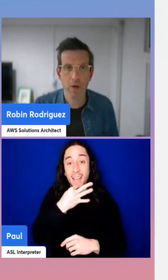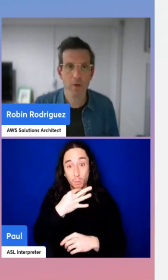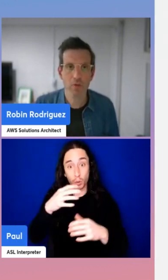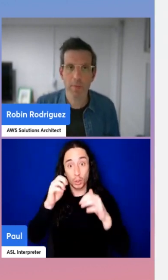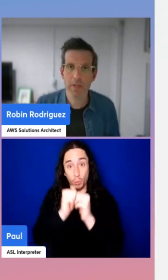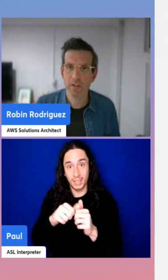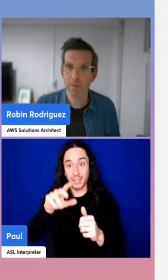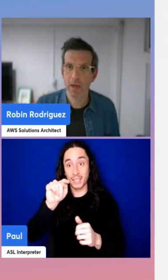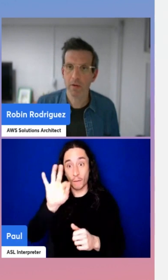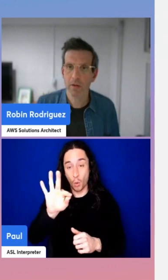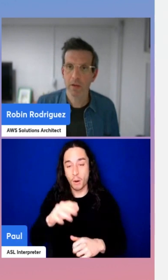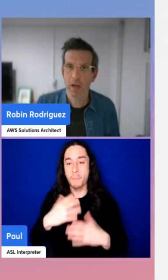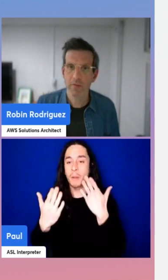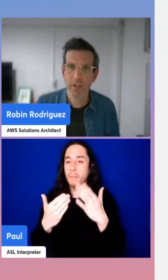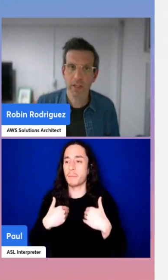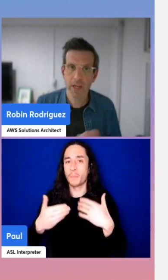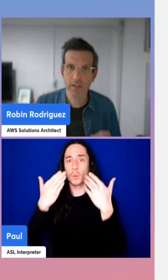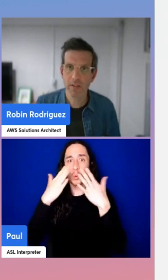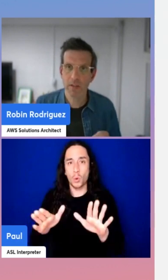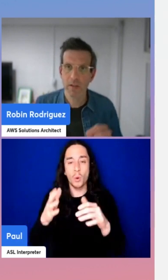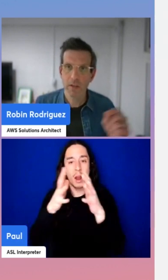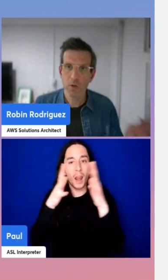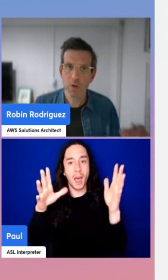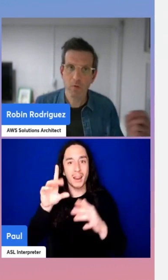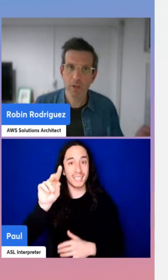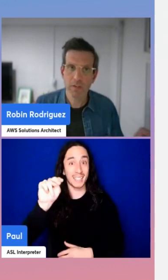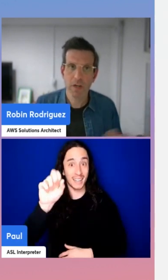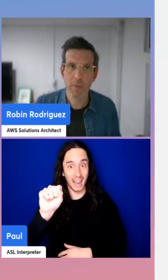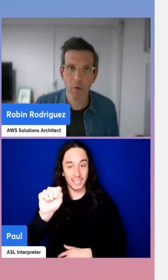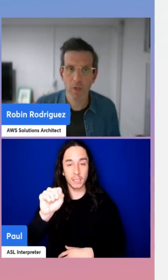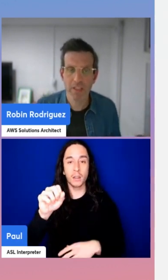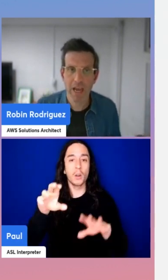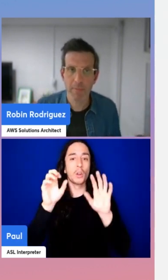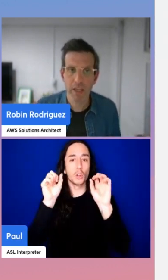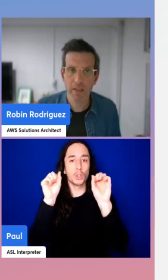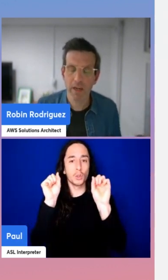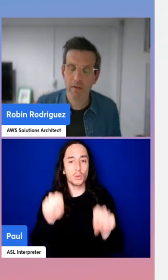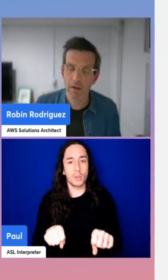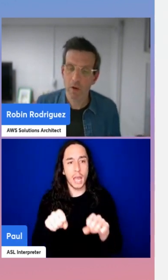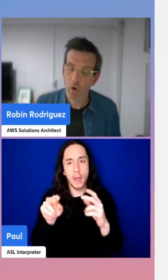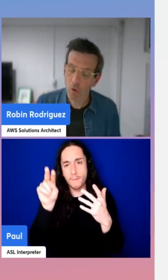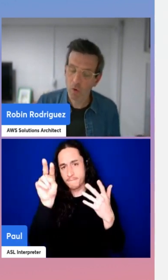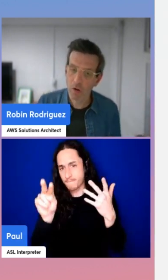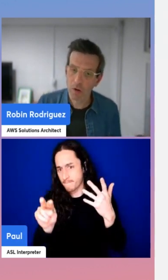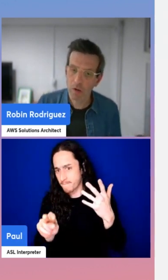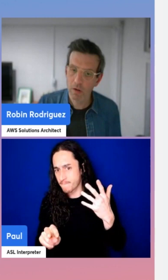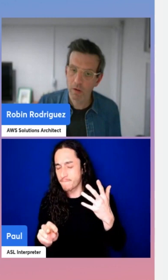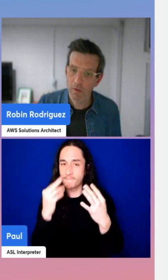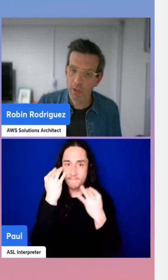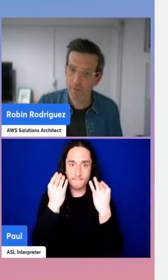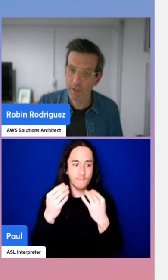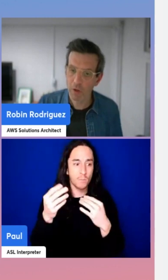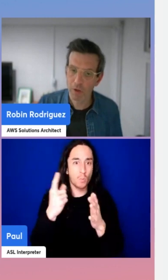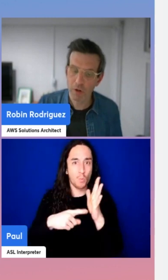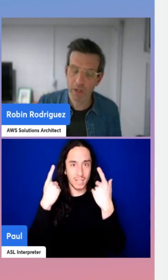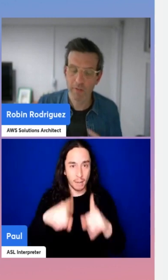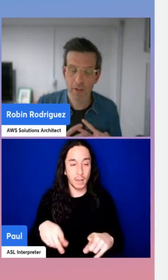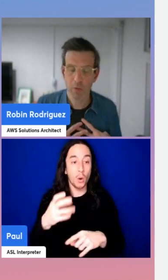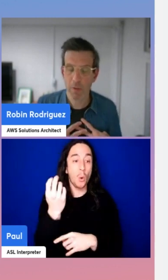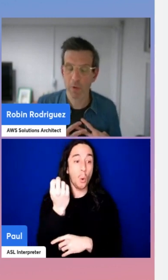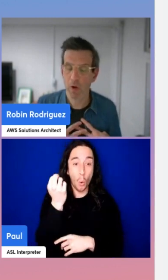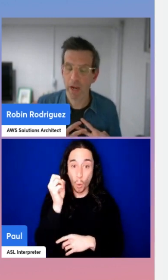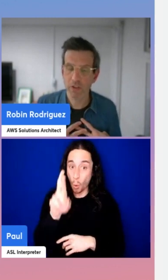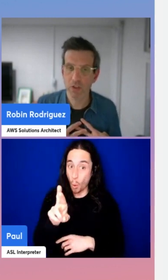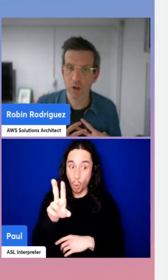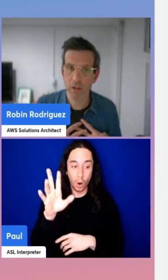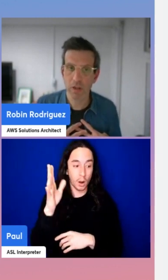doesn't know a tremendous amount of DNS, you can reason about what's happening there. Or, if the alternative,